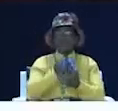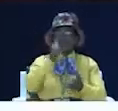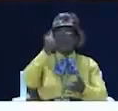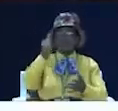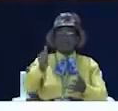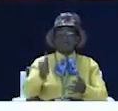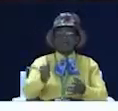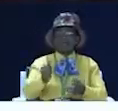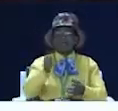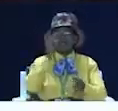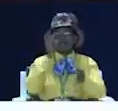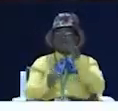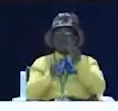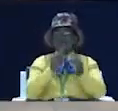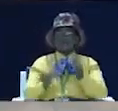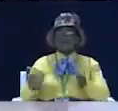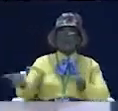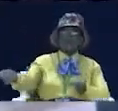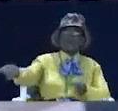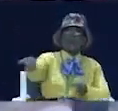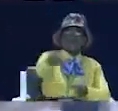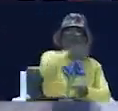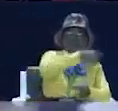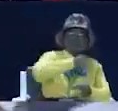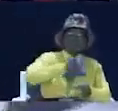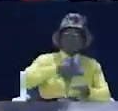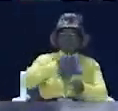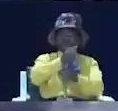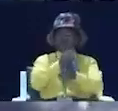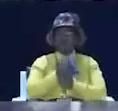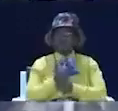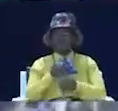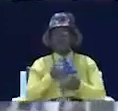If you receive it, shout hallelujah.